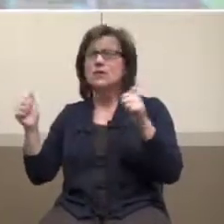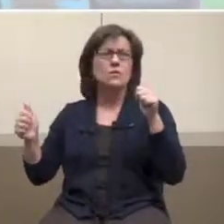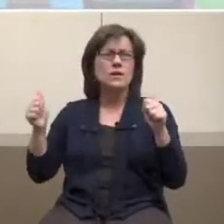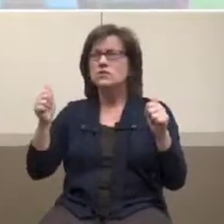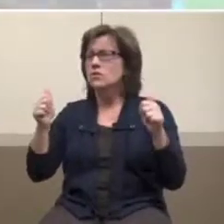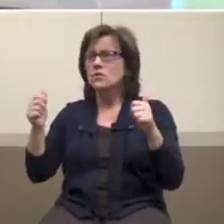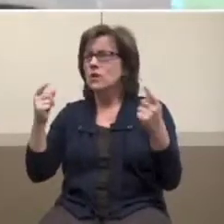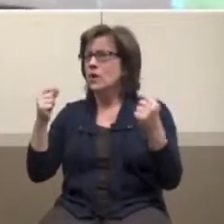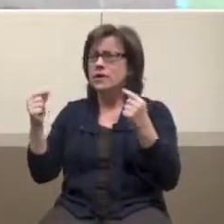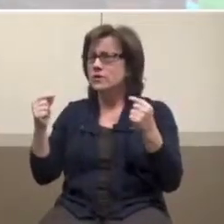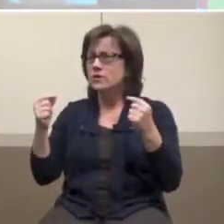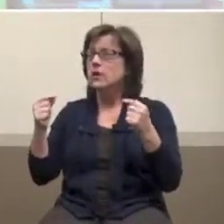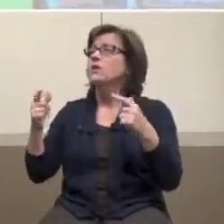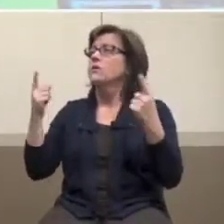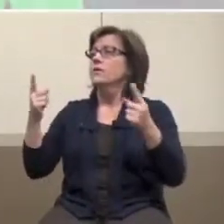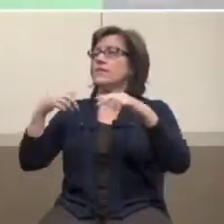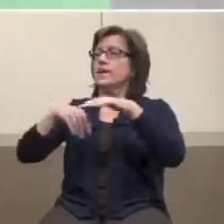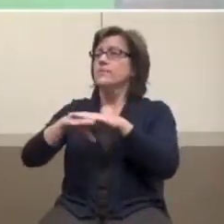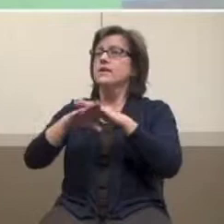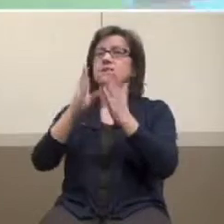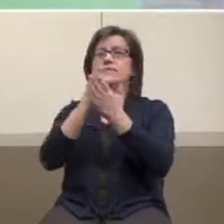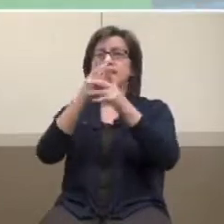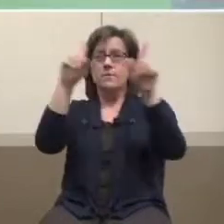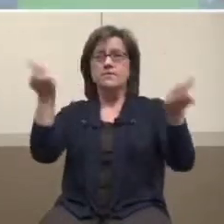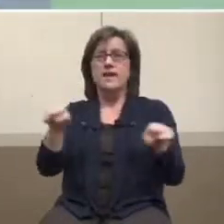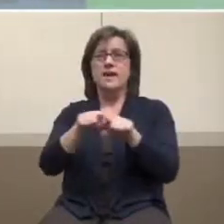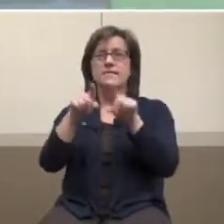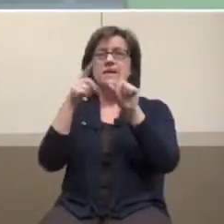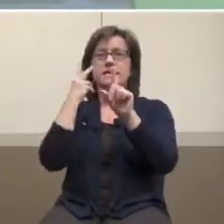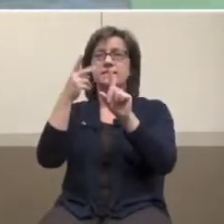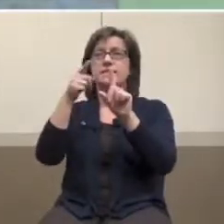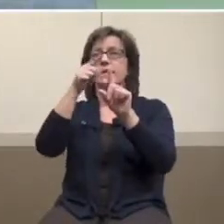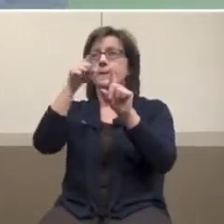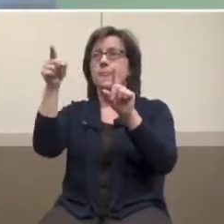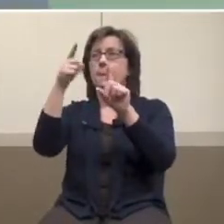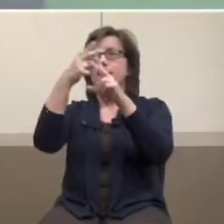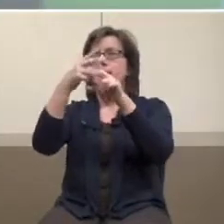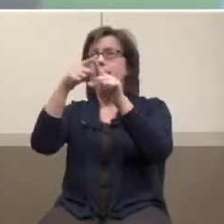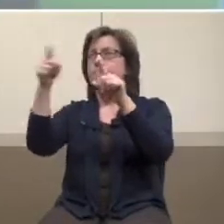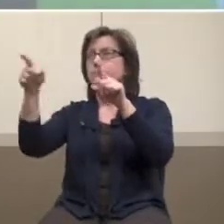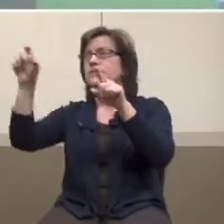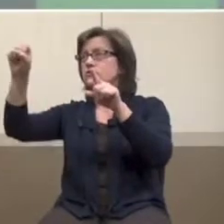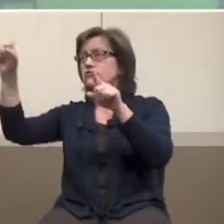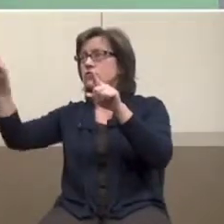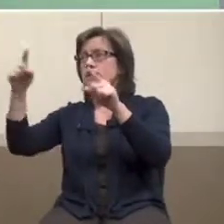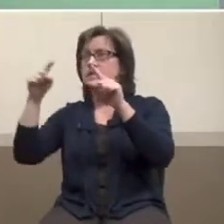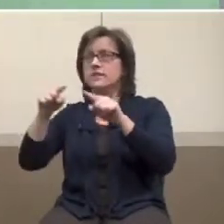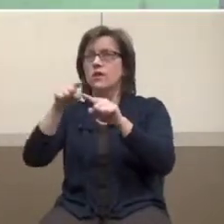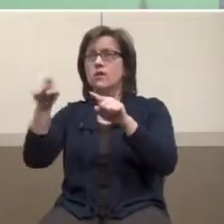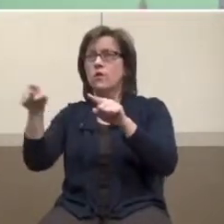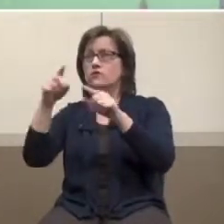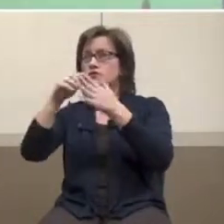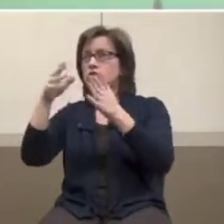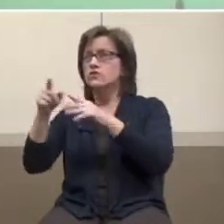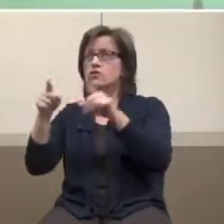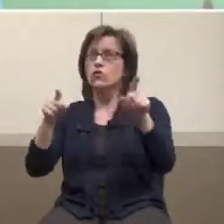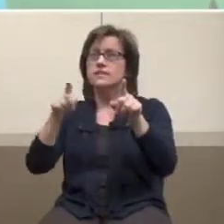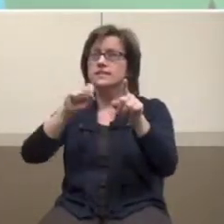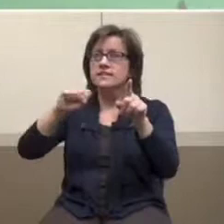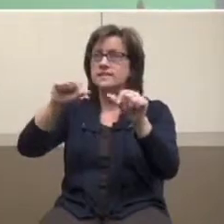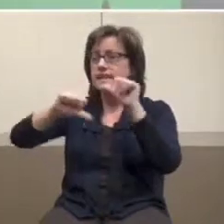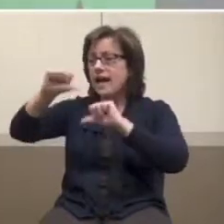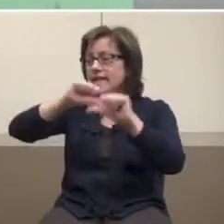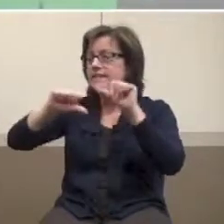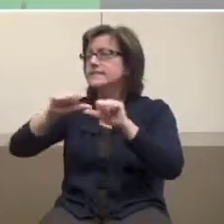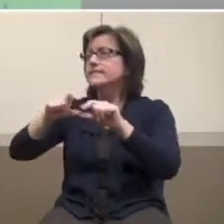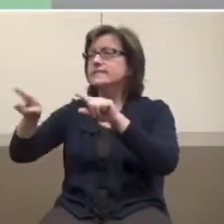come in, they had the stop sign so they could see, oh, so-and-so goes to social studies, and these guys are going to science, and this person's going to that table. So